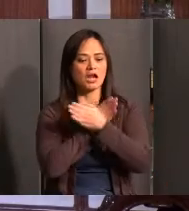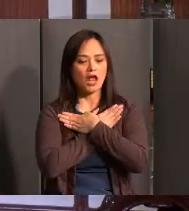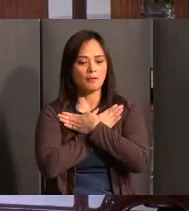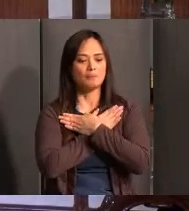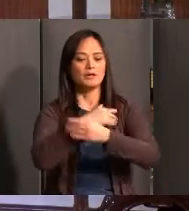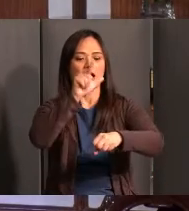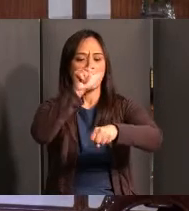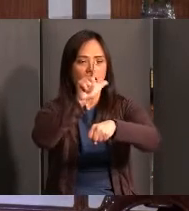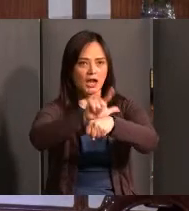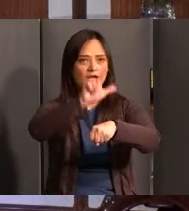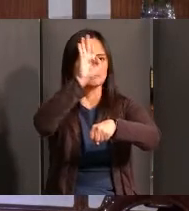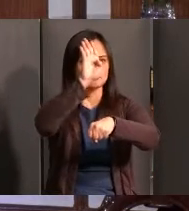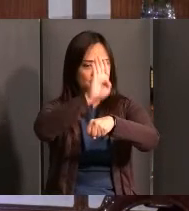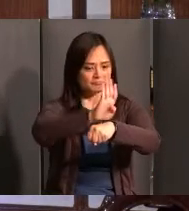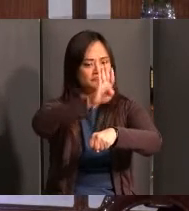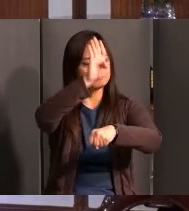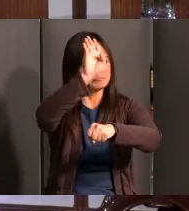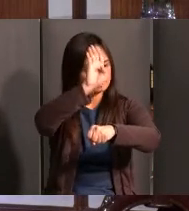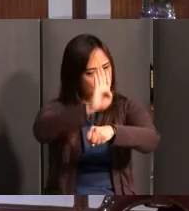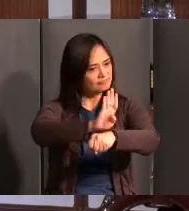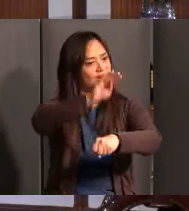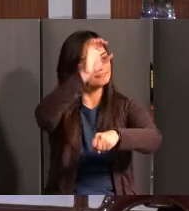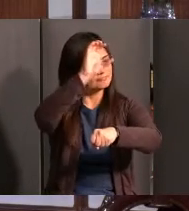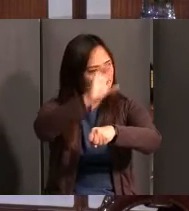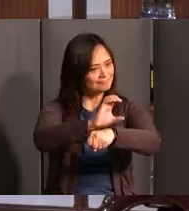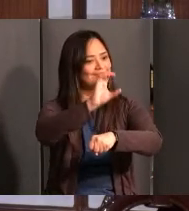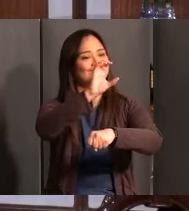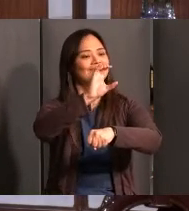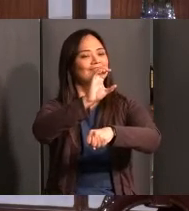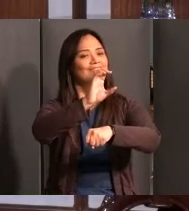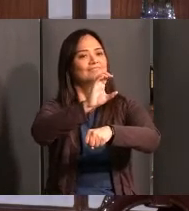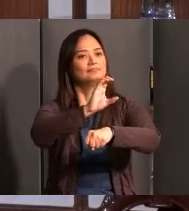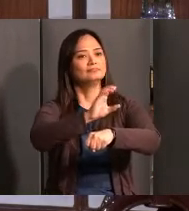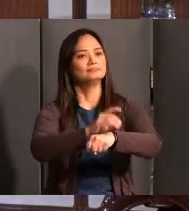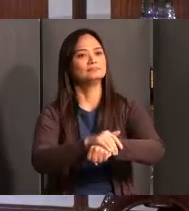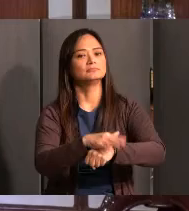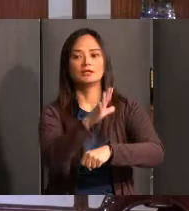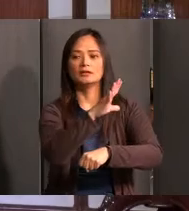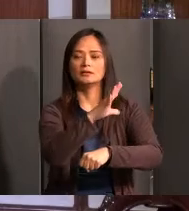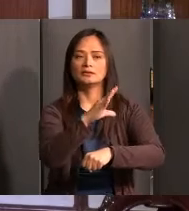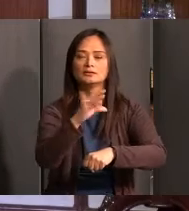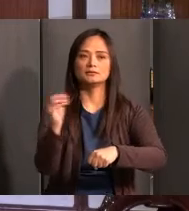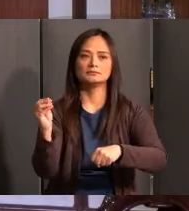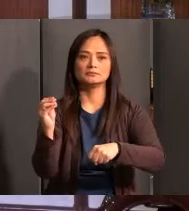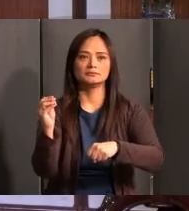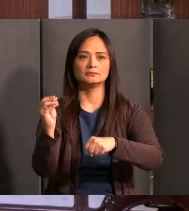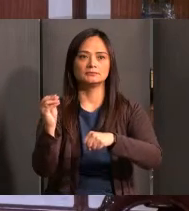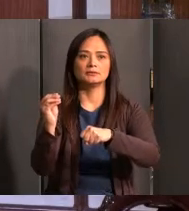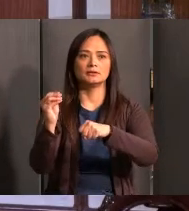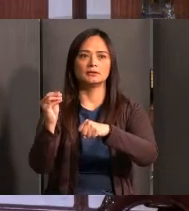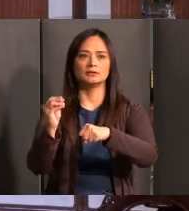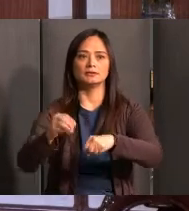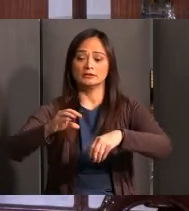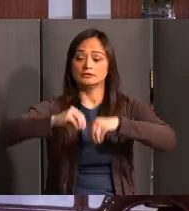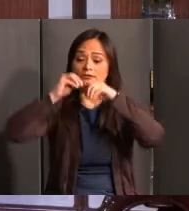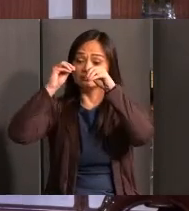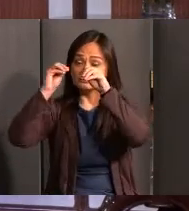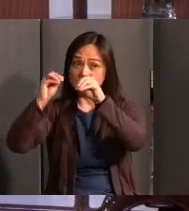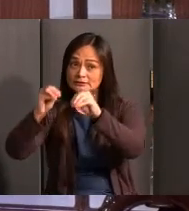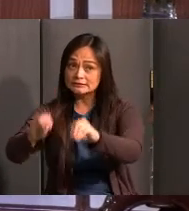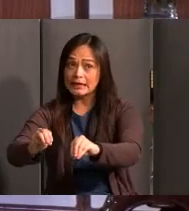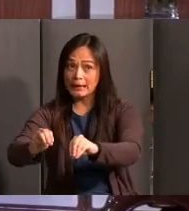also loved Lighthouse Bible Baptist Church. And look at what's next. And